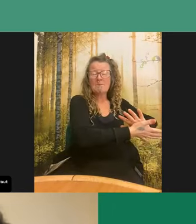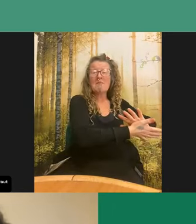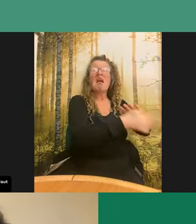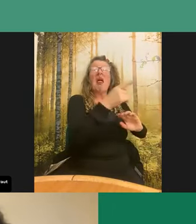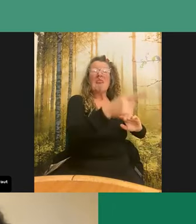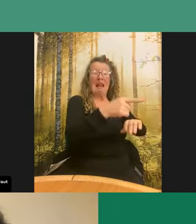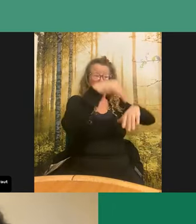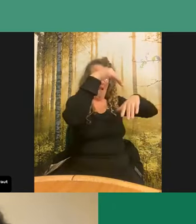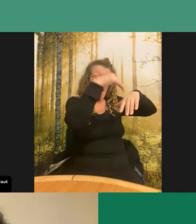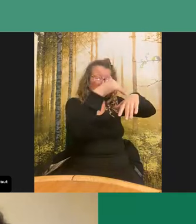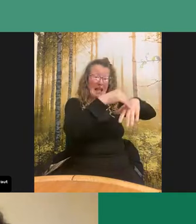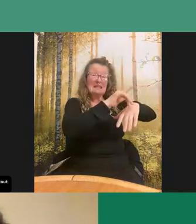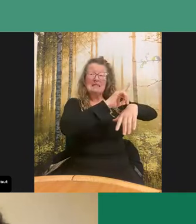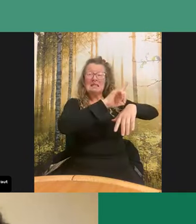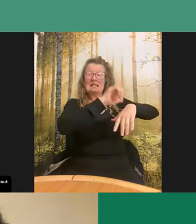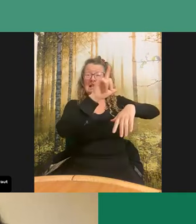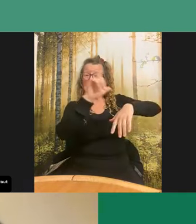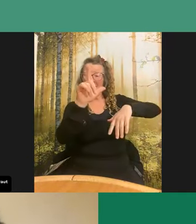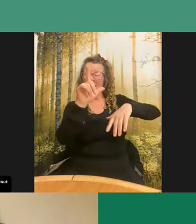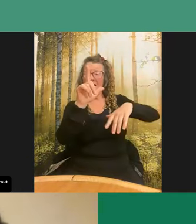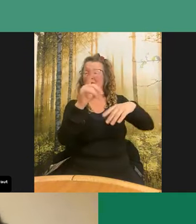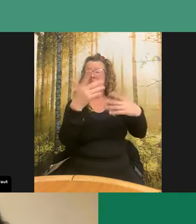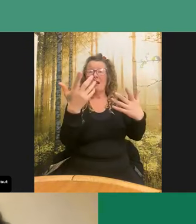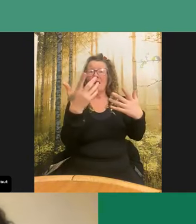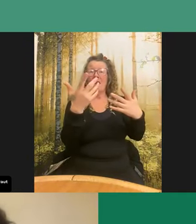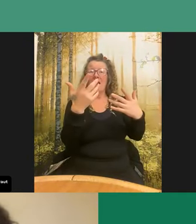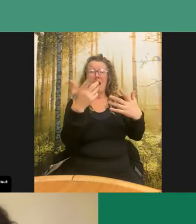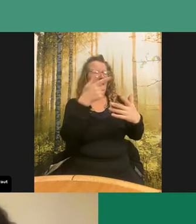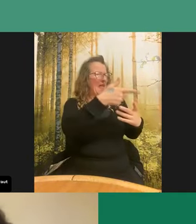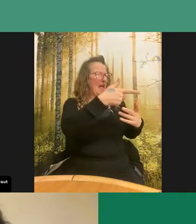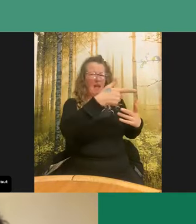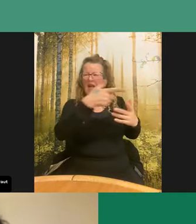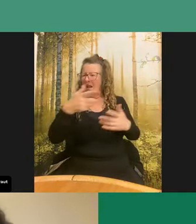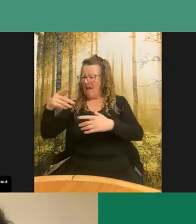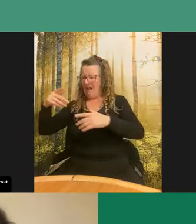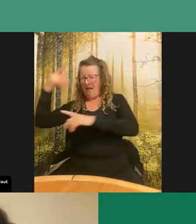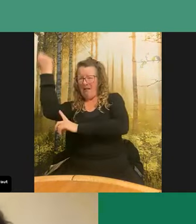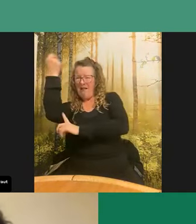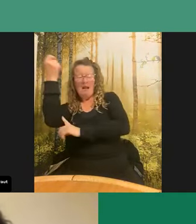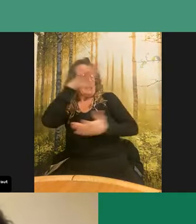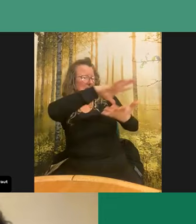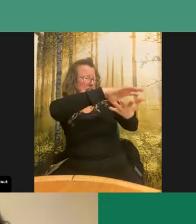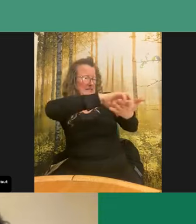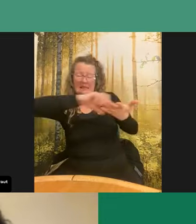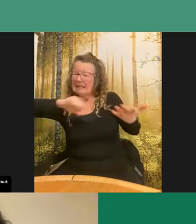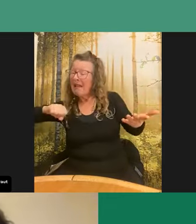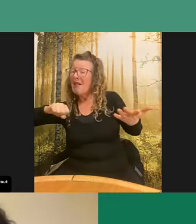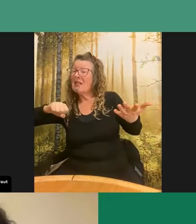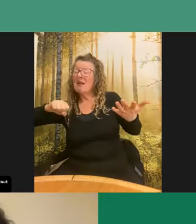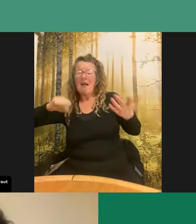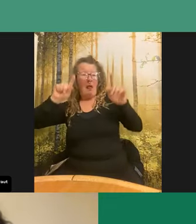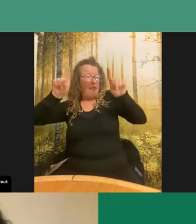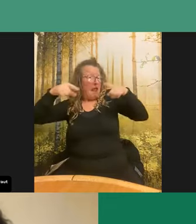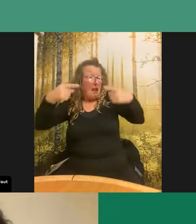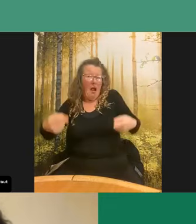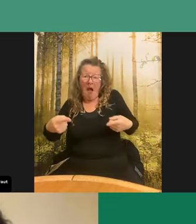then though it being synthesized and patented, so the people who it was originally can no longer even create their,